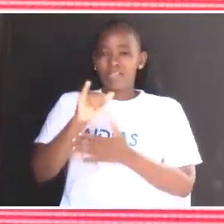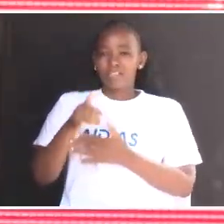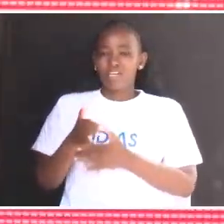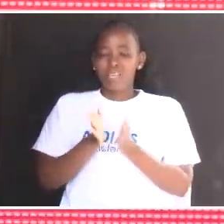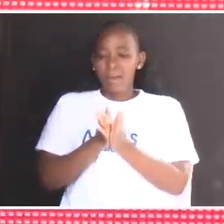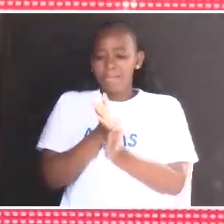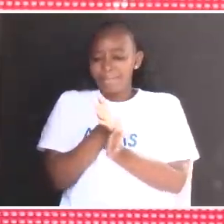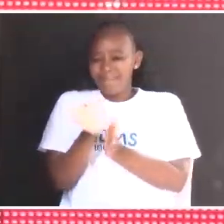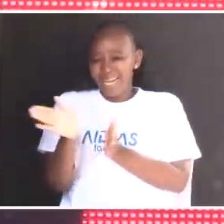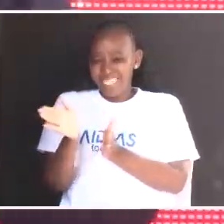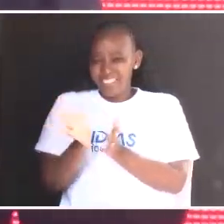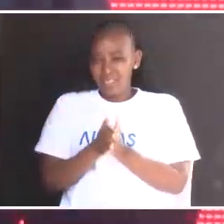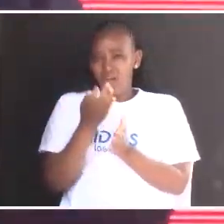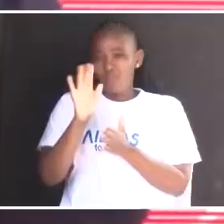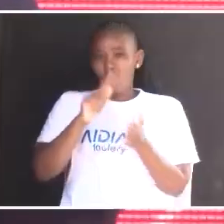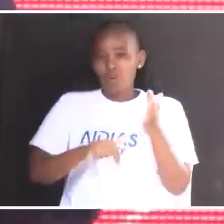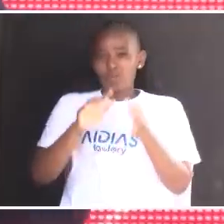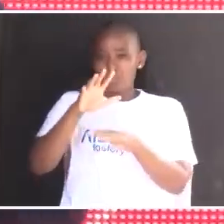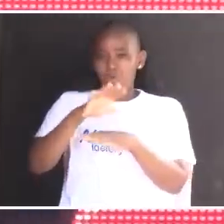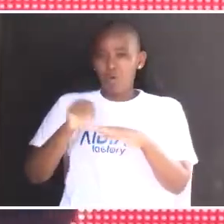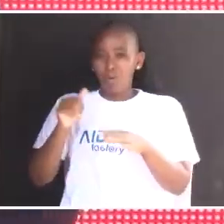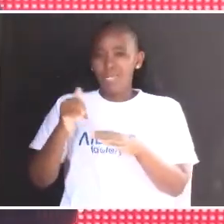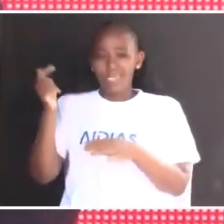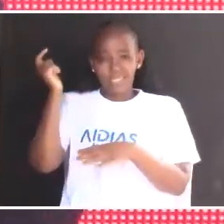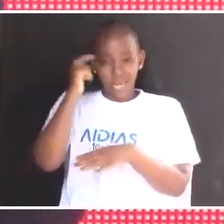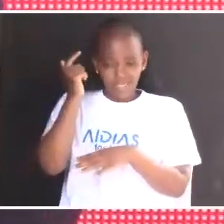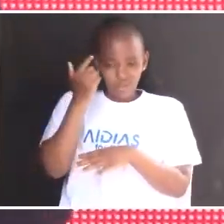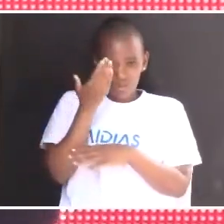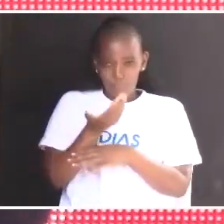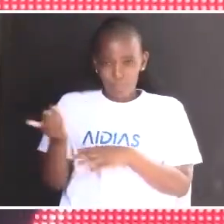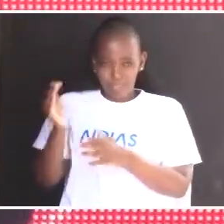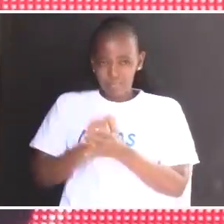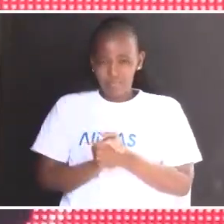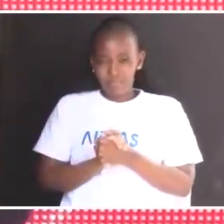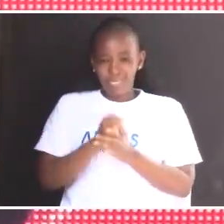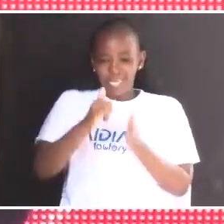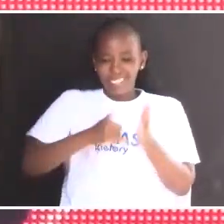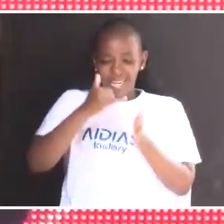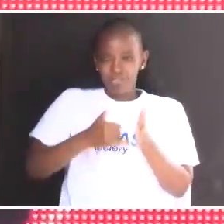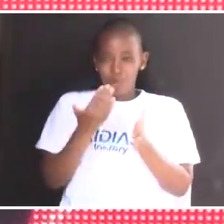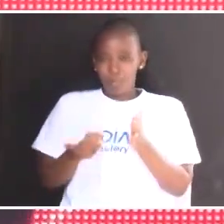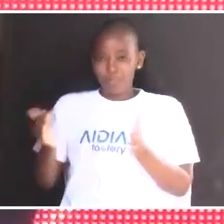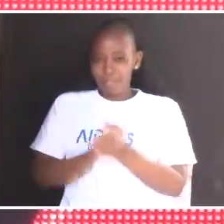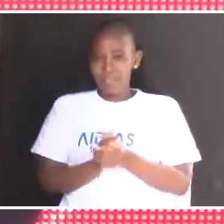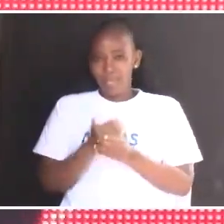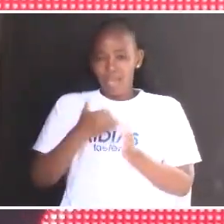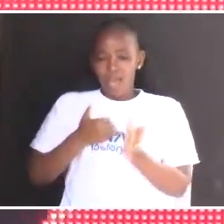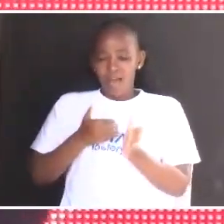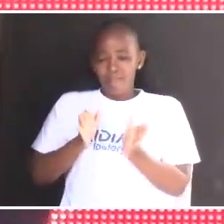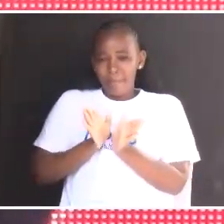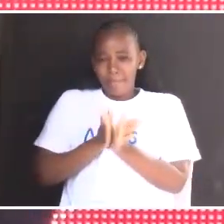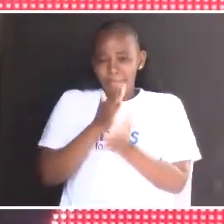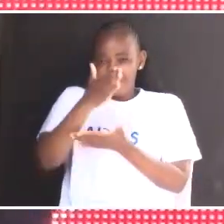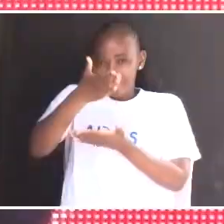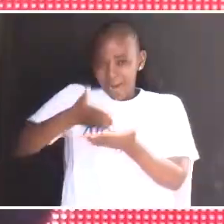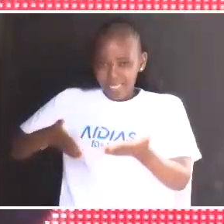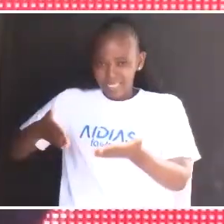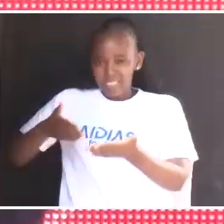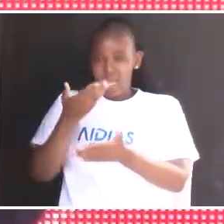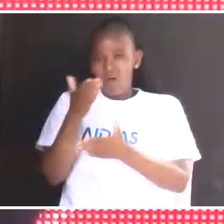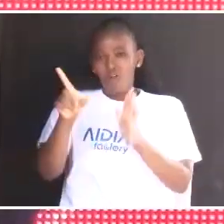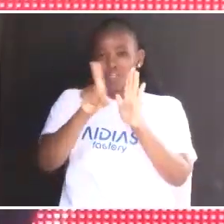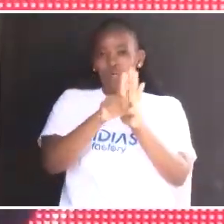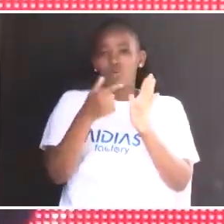branch of what we call industrial property. Kuna kitengo ama kuna part ya